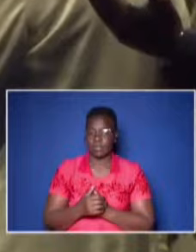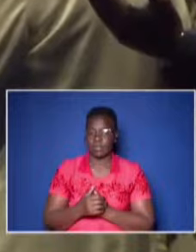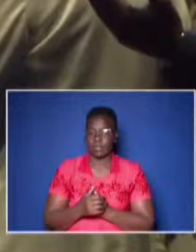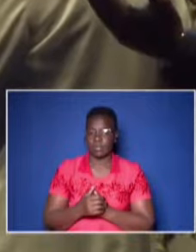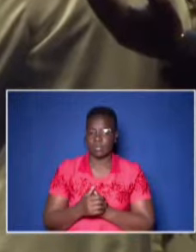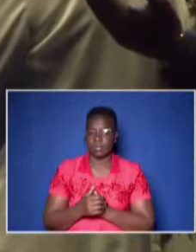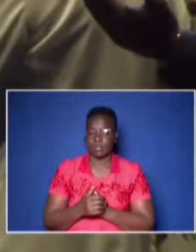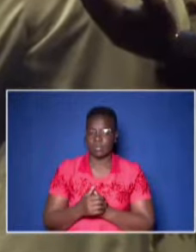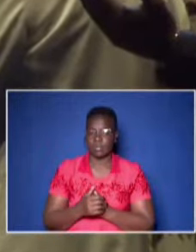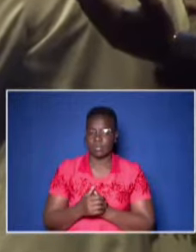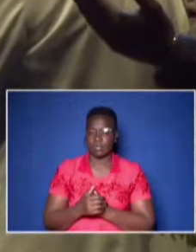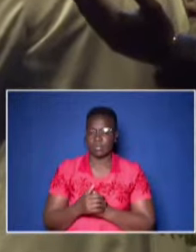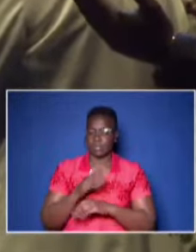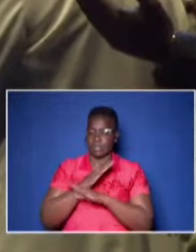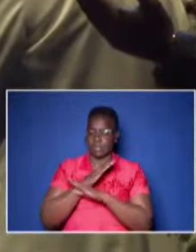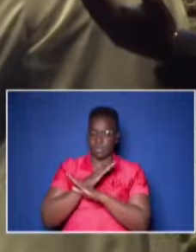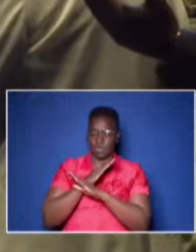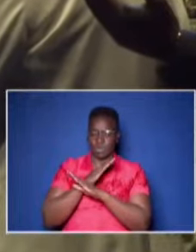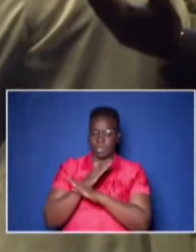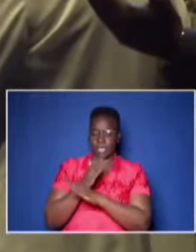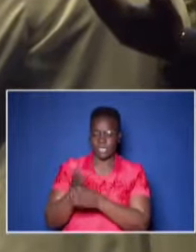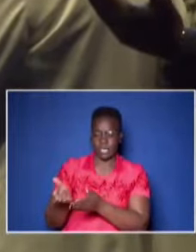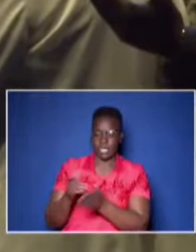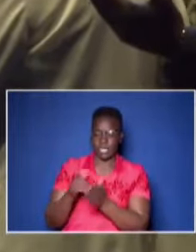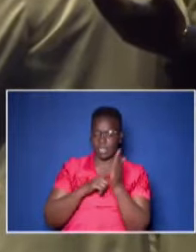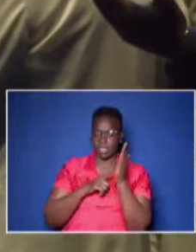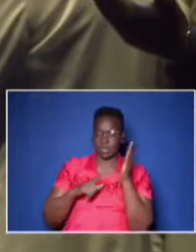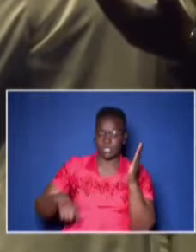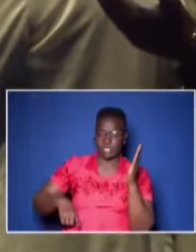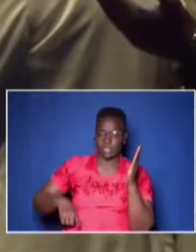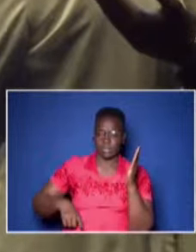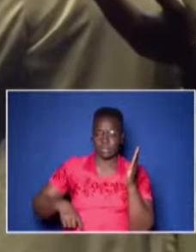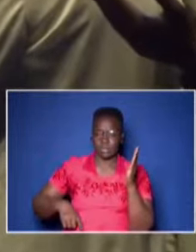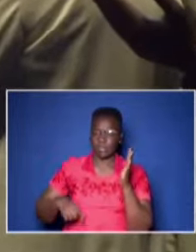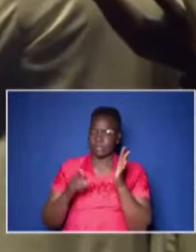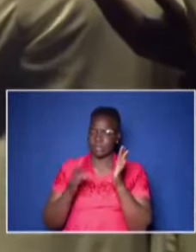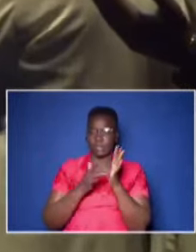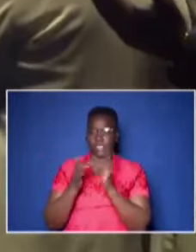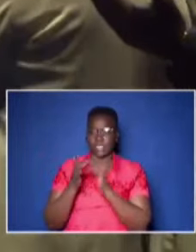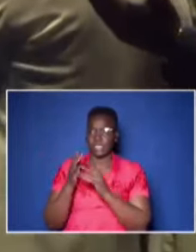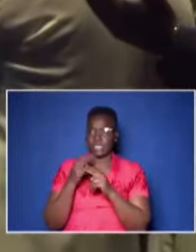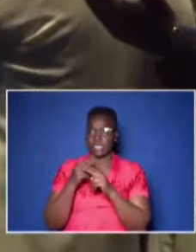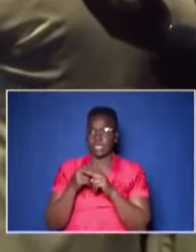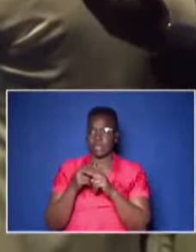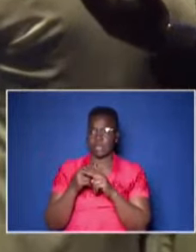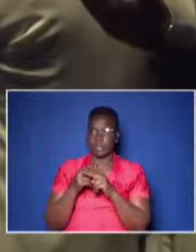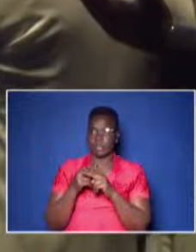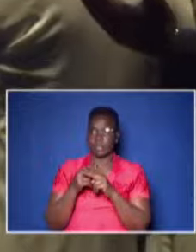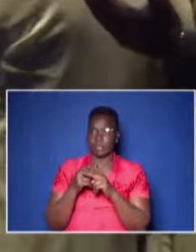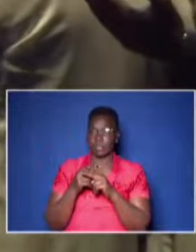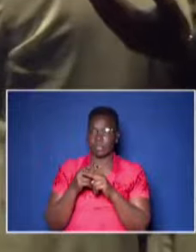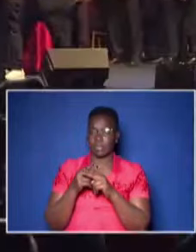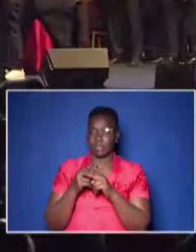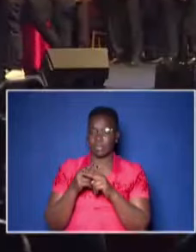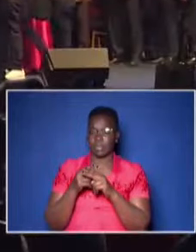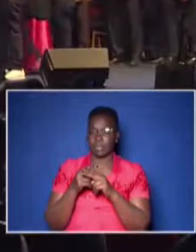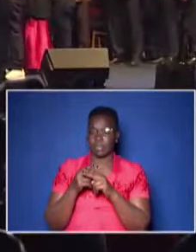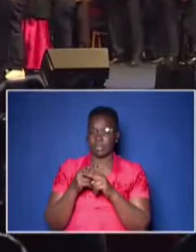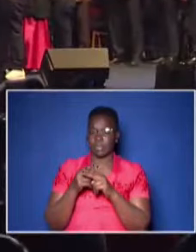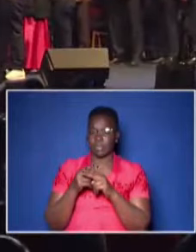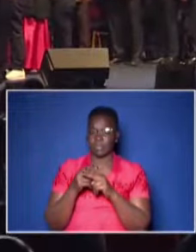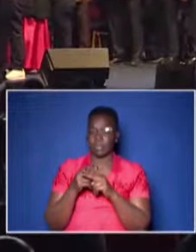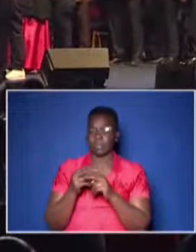Earth protect our Lord in Jesus name help her